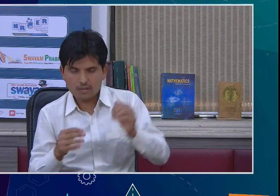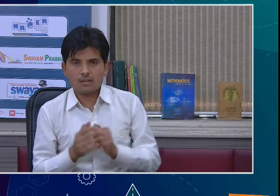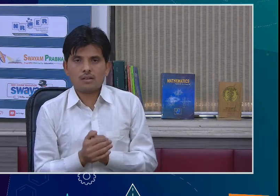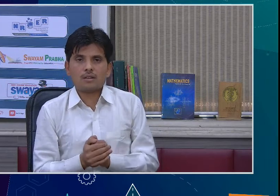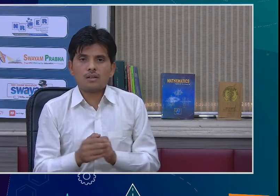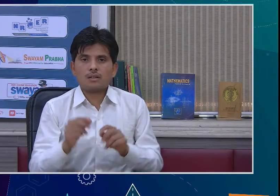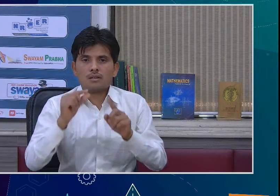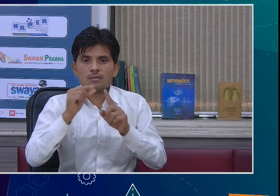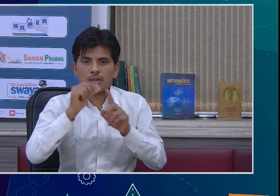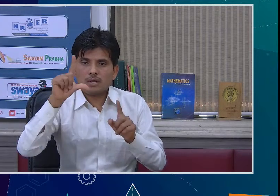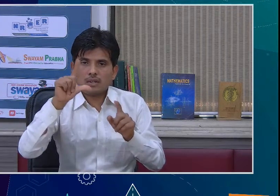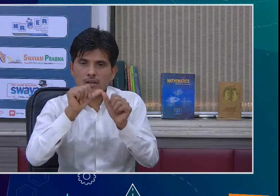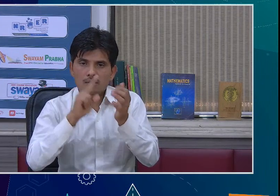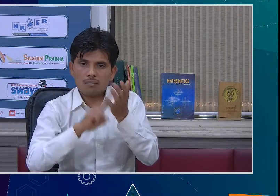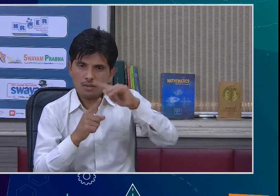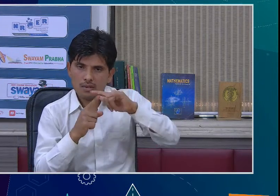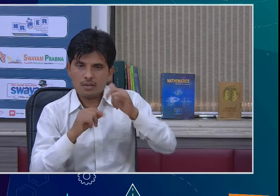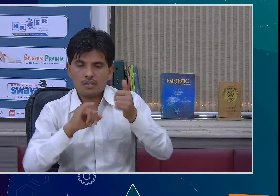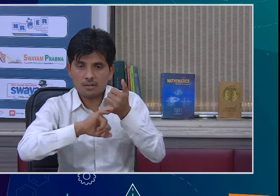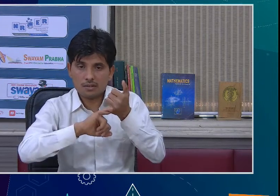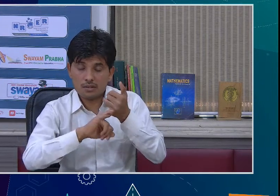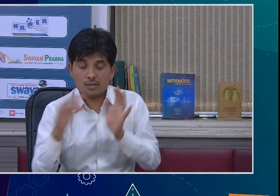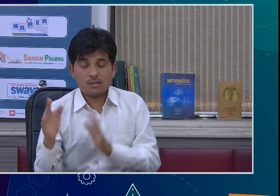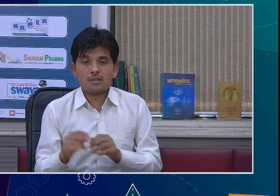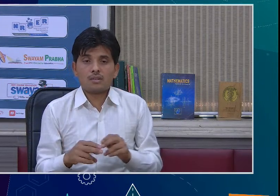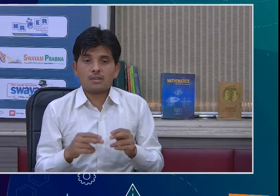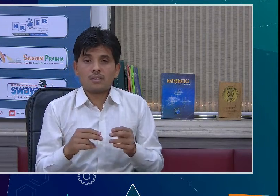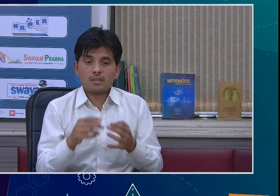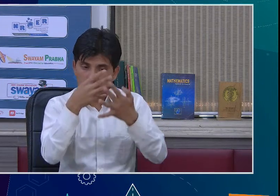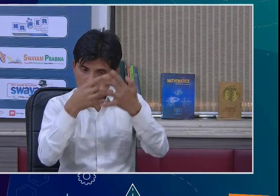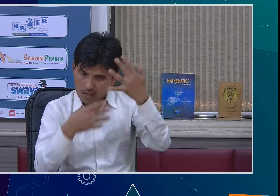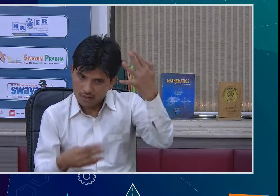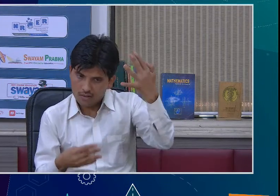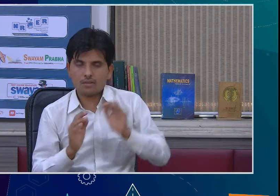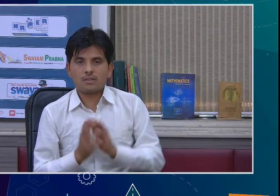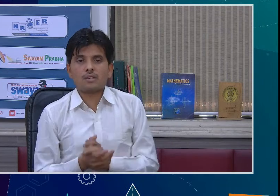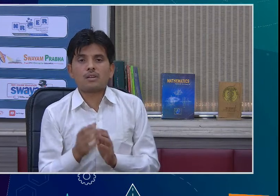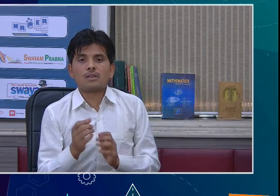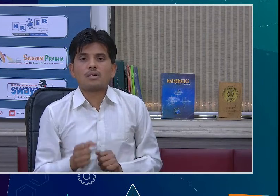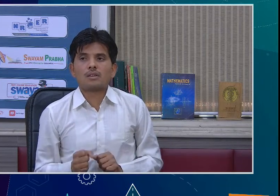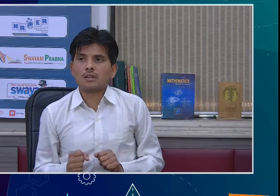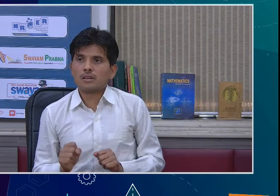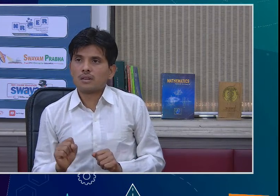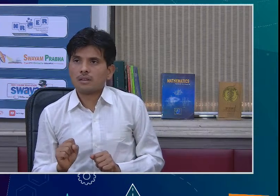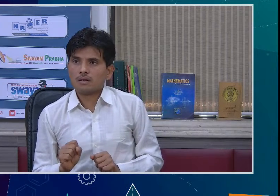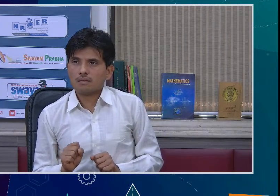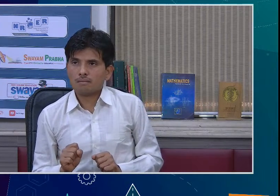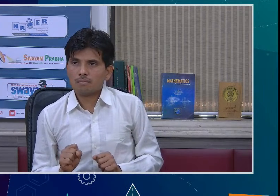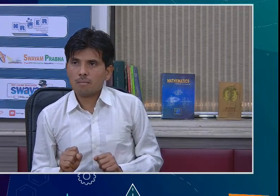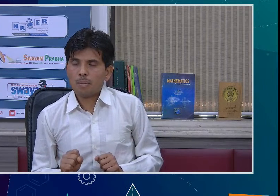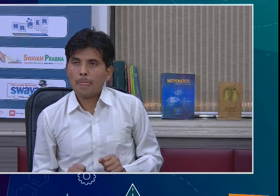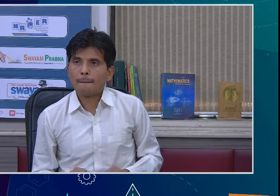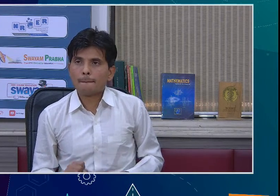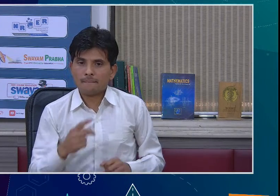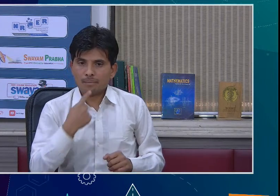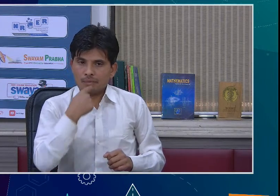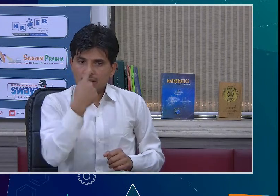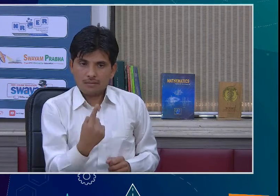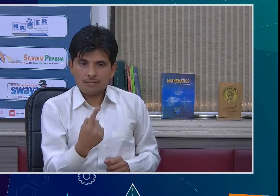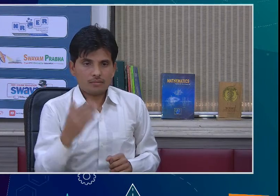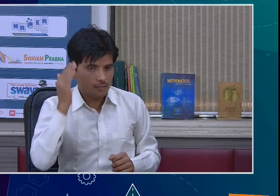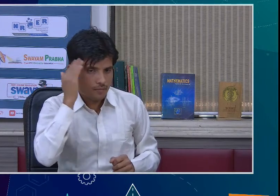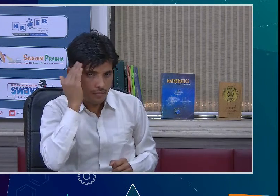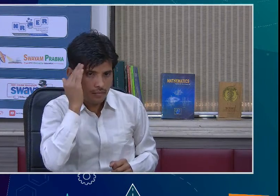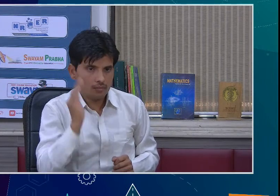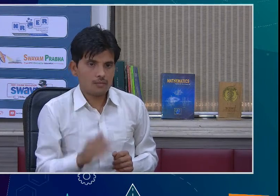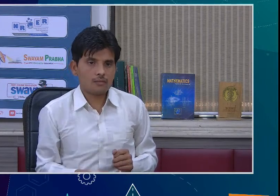planet of the solar system. So usko hum planet kehte hain, but dwarf planet. So Now, we are left with Now I'm sure that